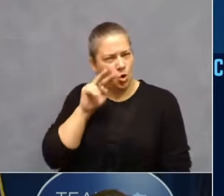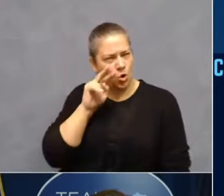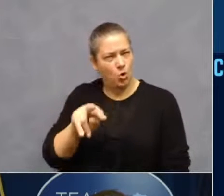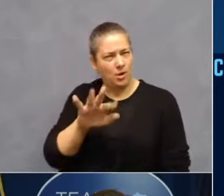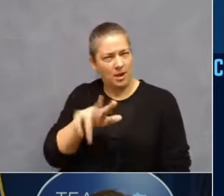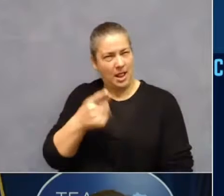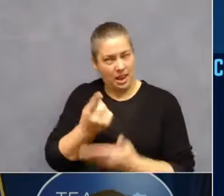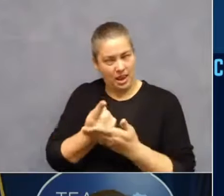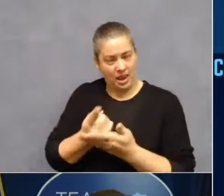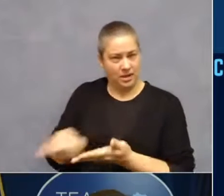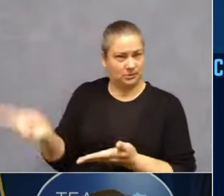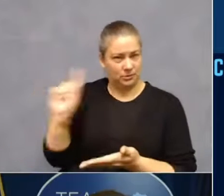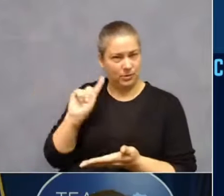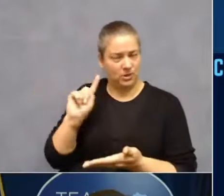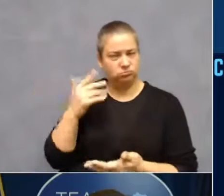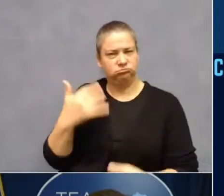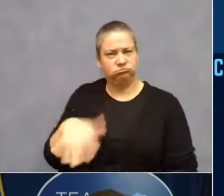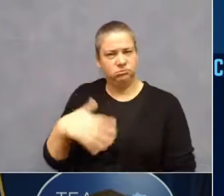week,